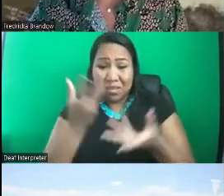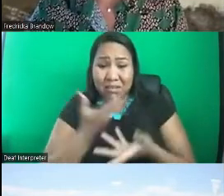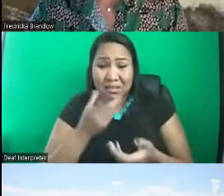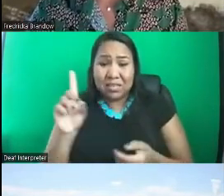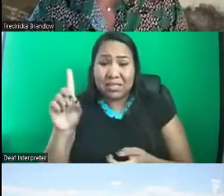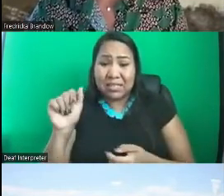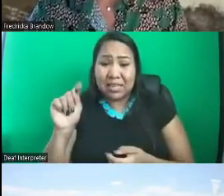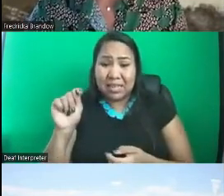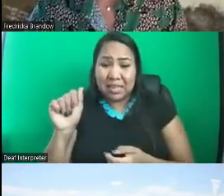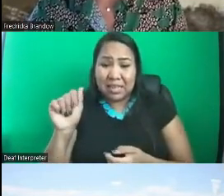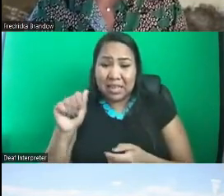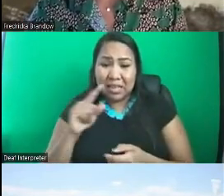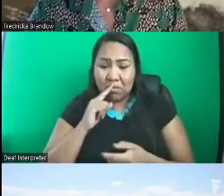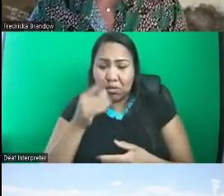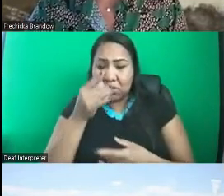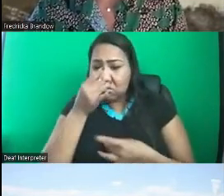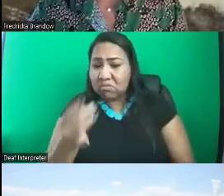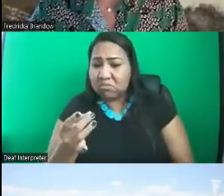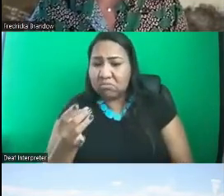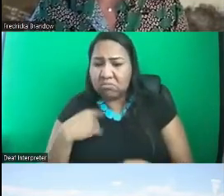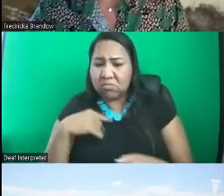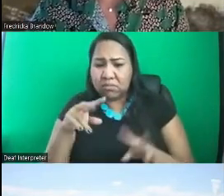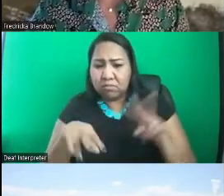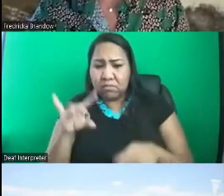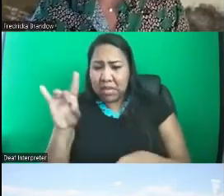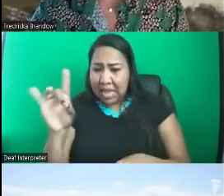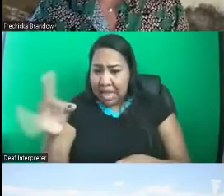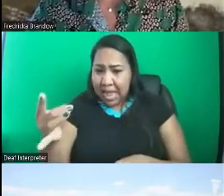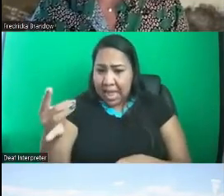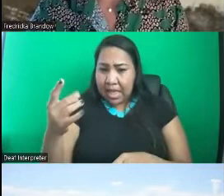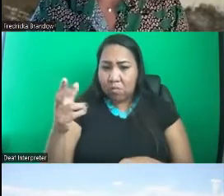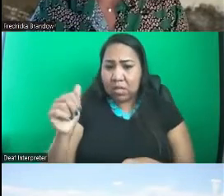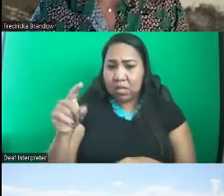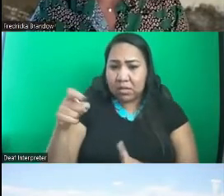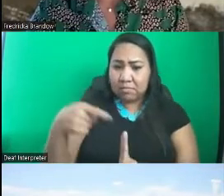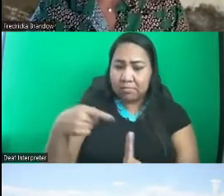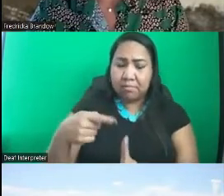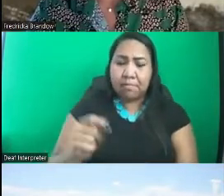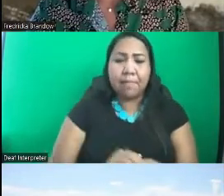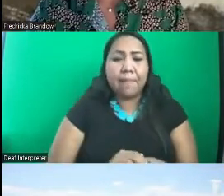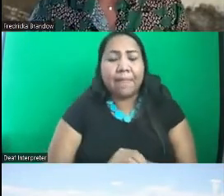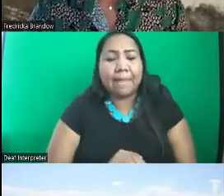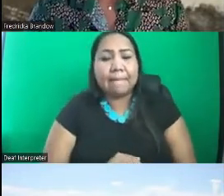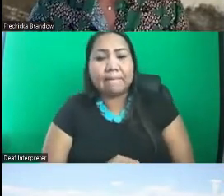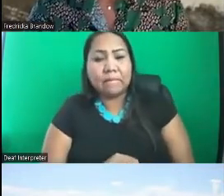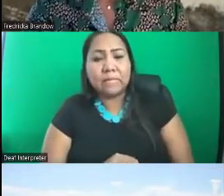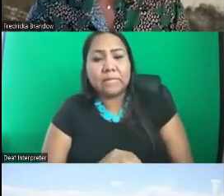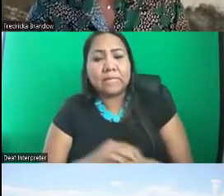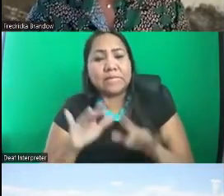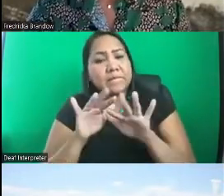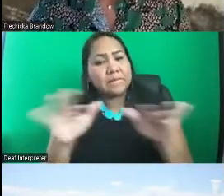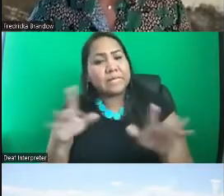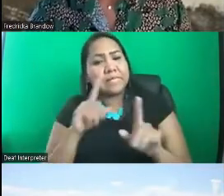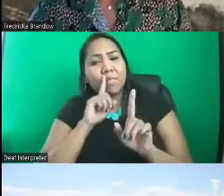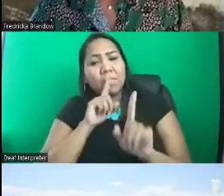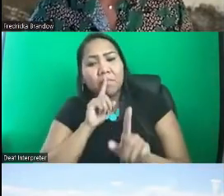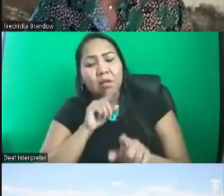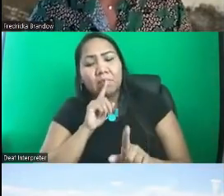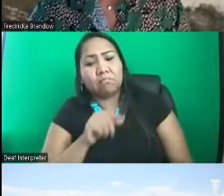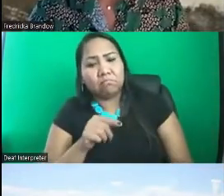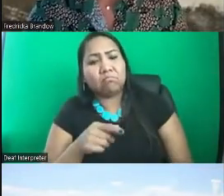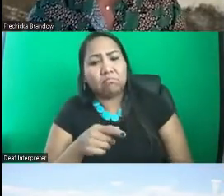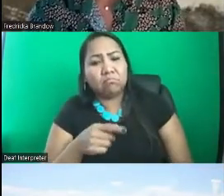look at the 8th grade population, we have a diverse response rate of 18% knowing nothing